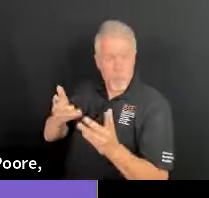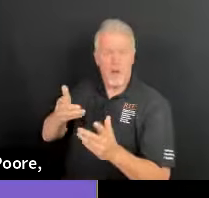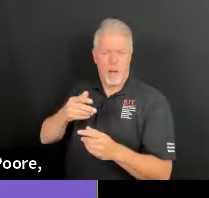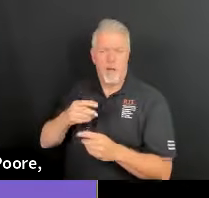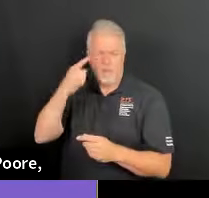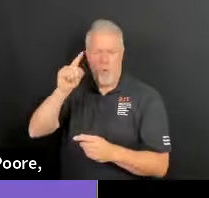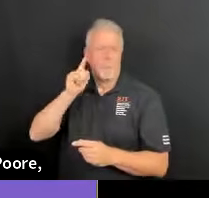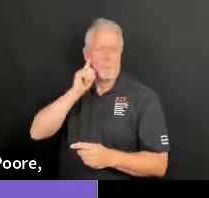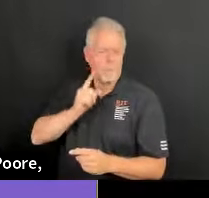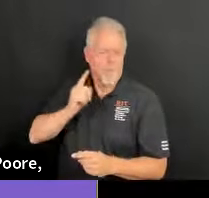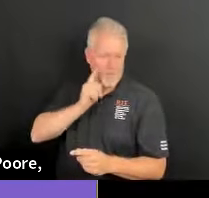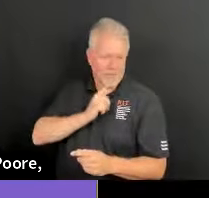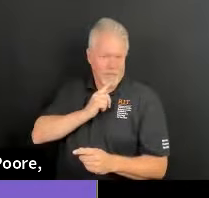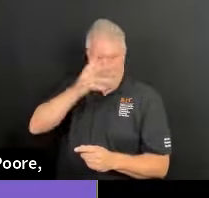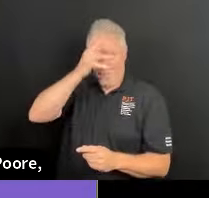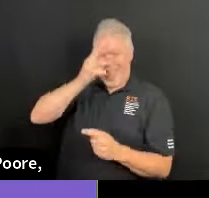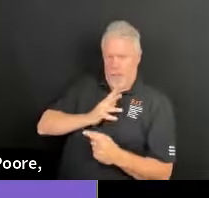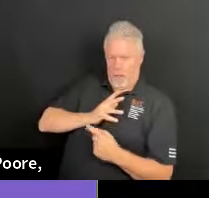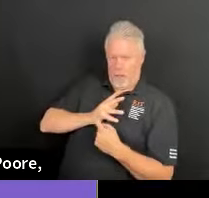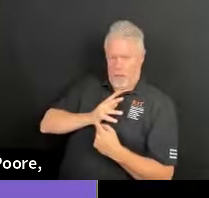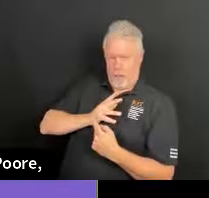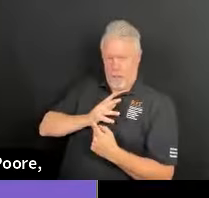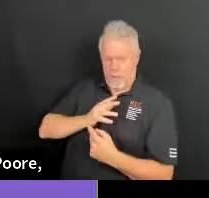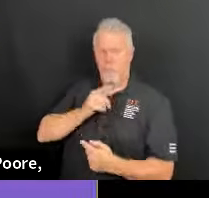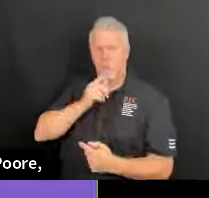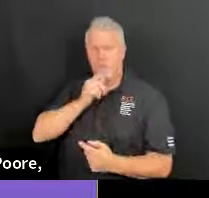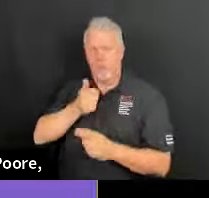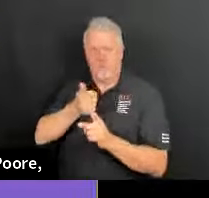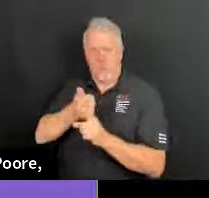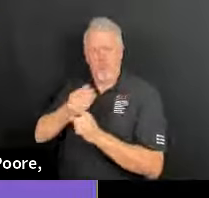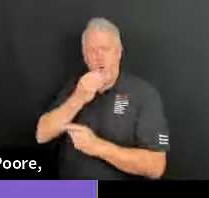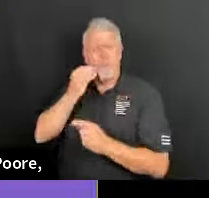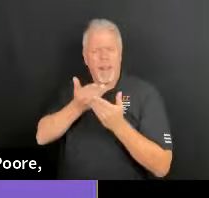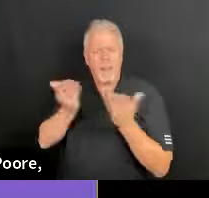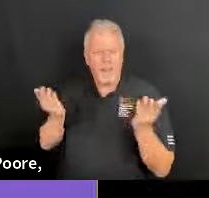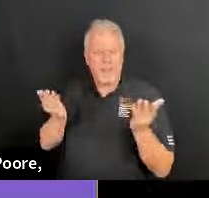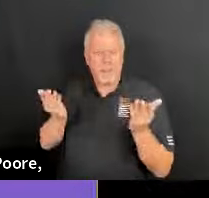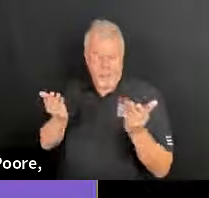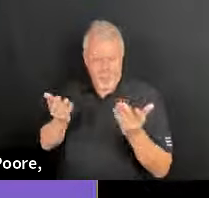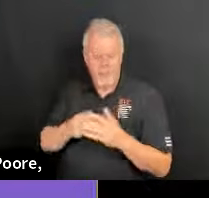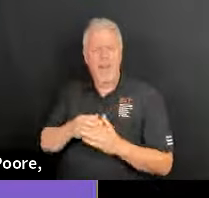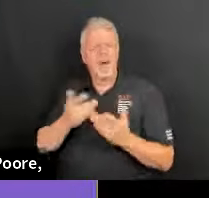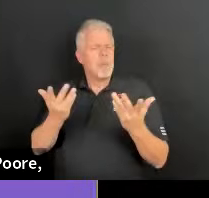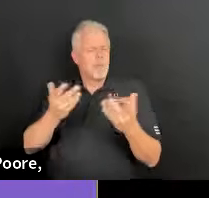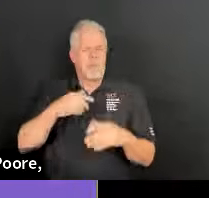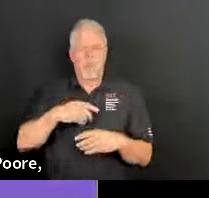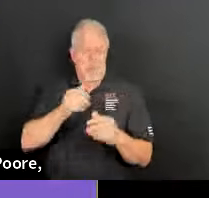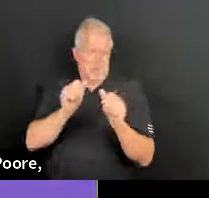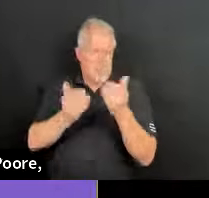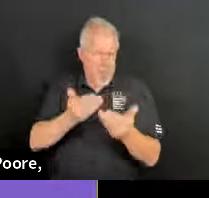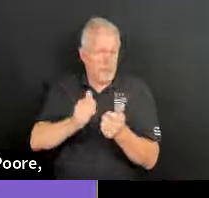right now, it is established for deaf males who are homeless.